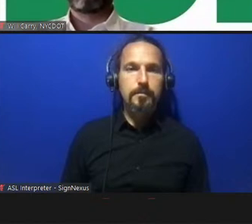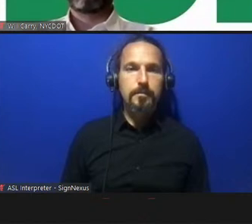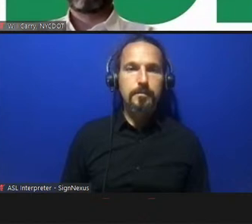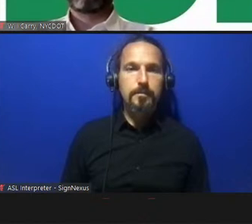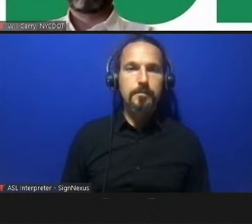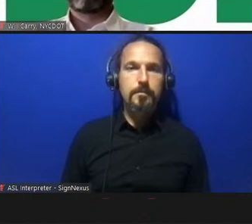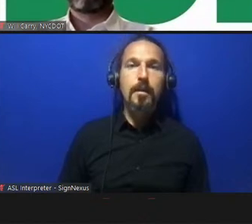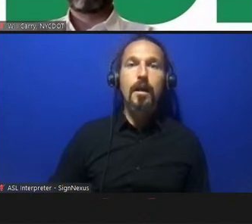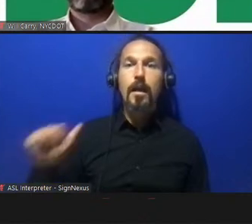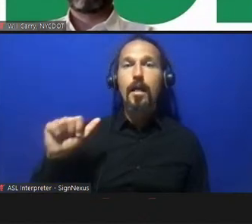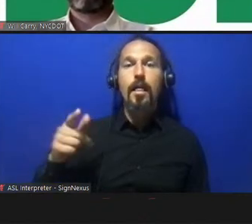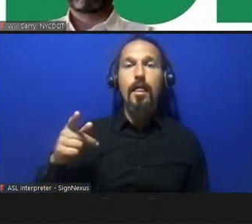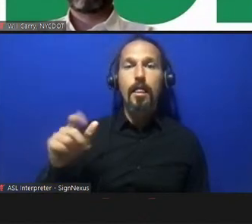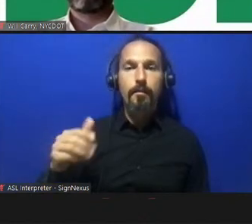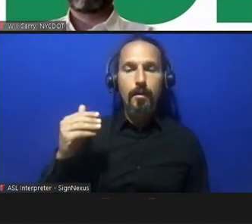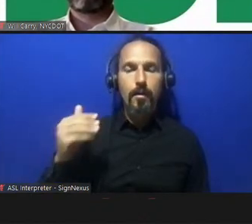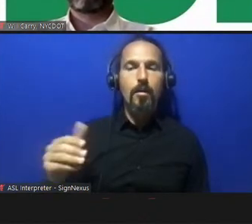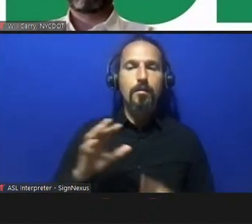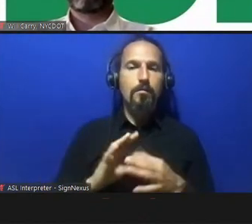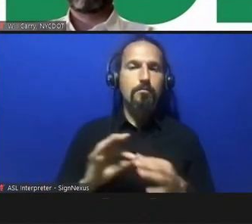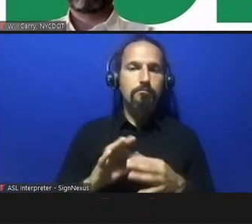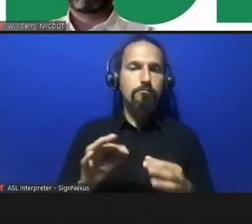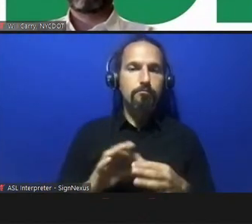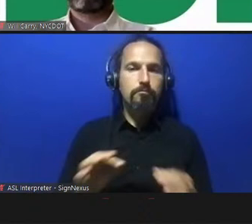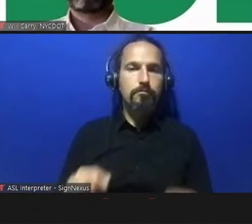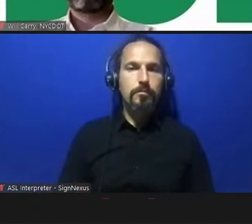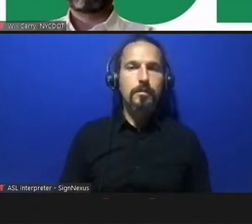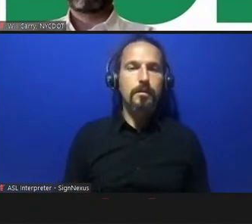alpha you may unmute and begin your remarks